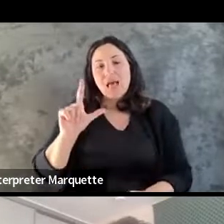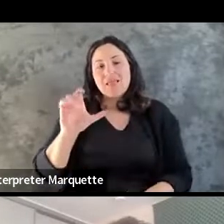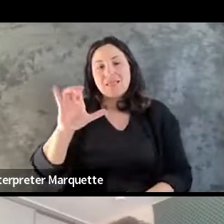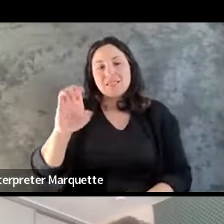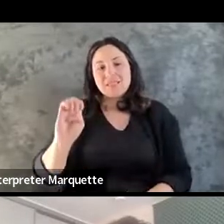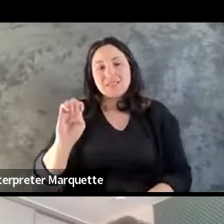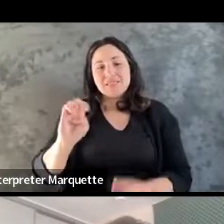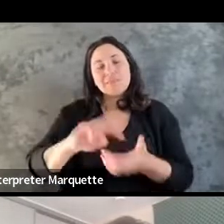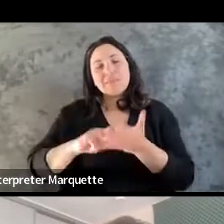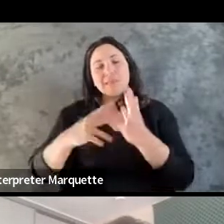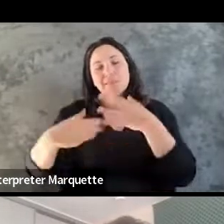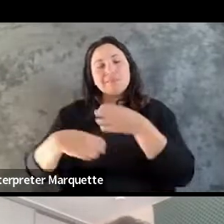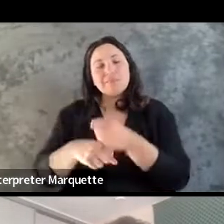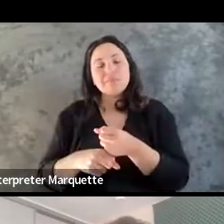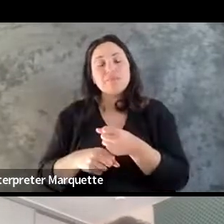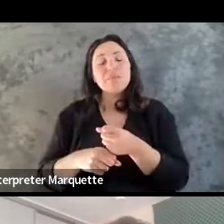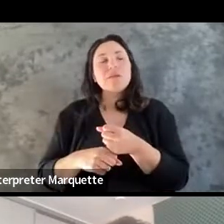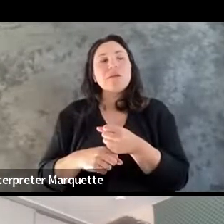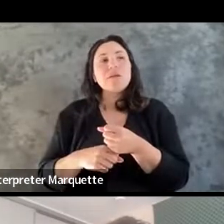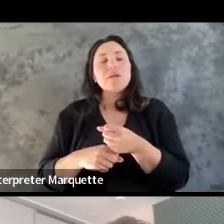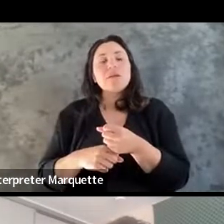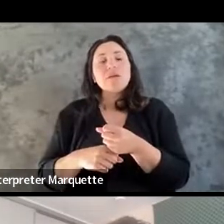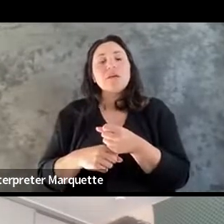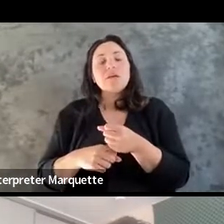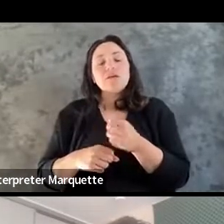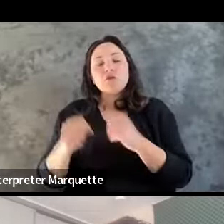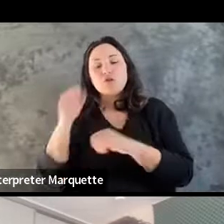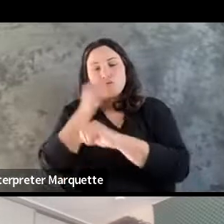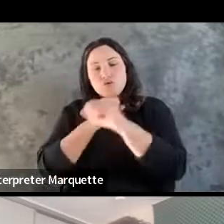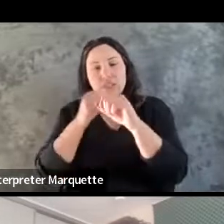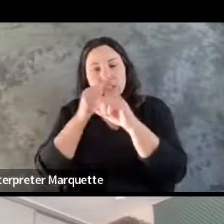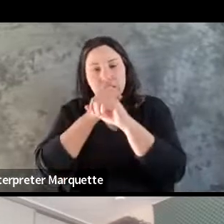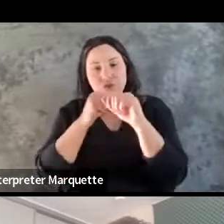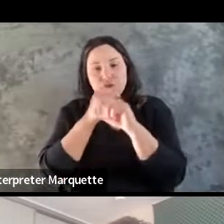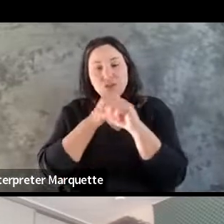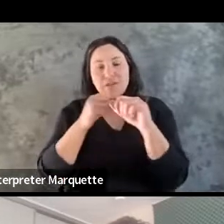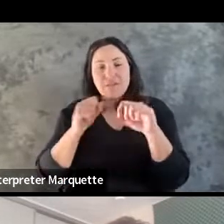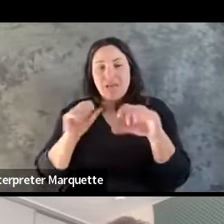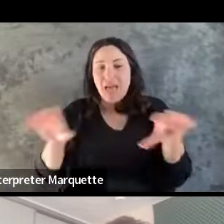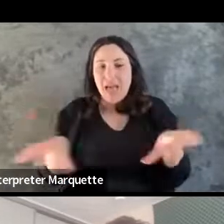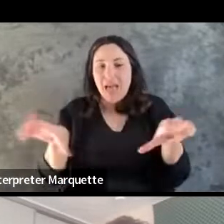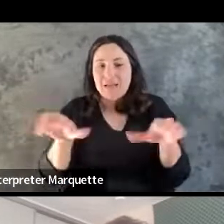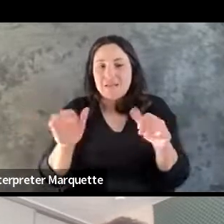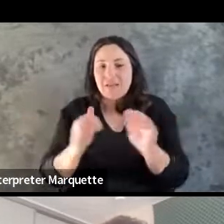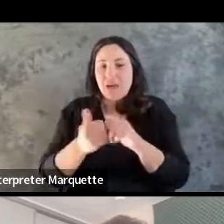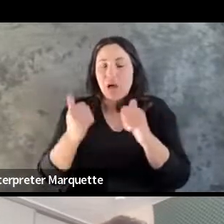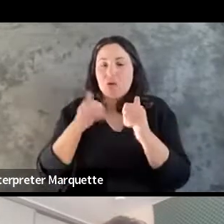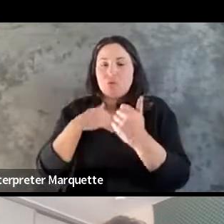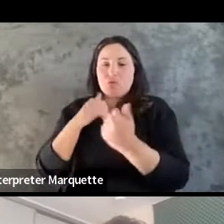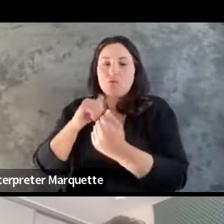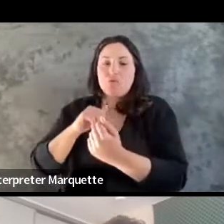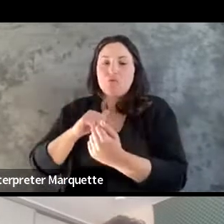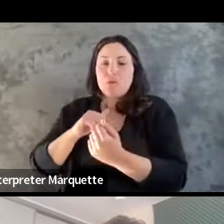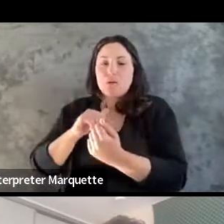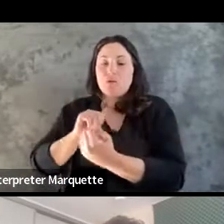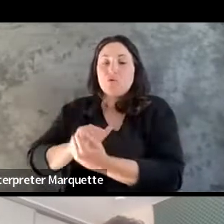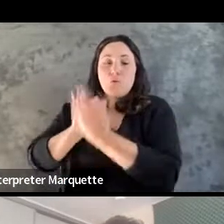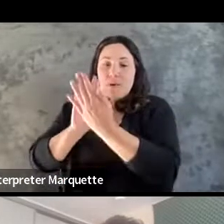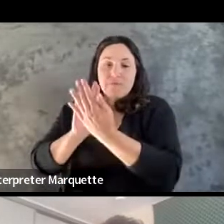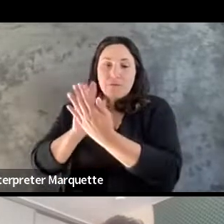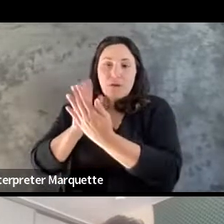an acronym for a strategic active way to confront the